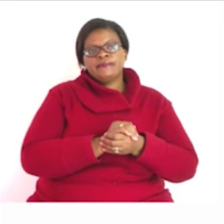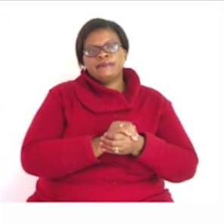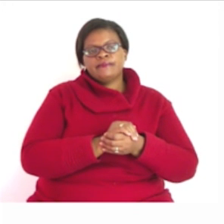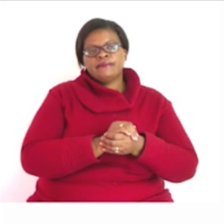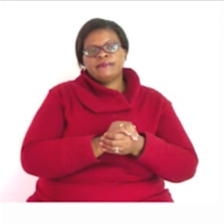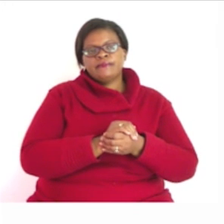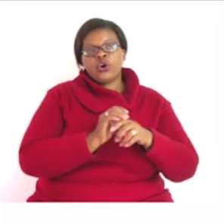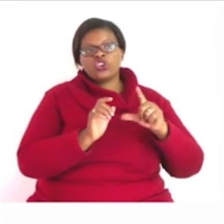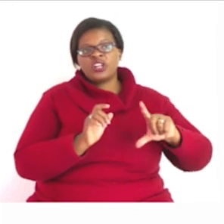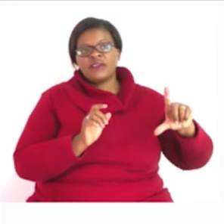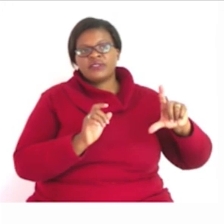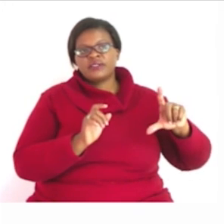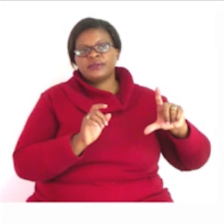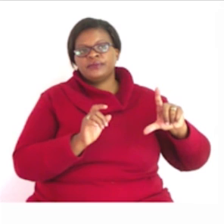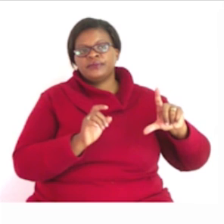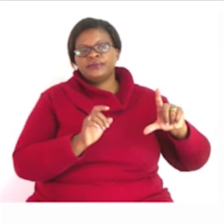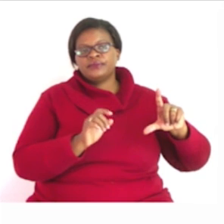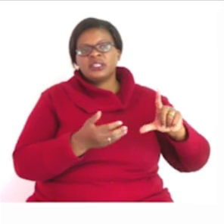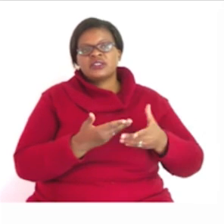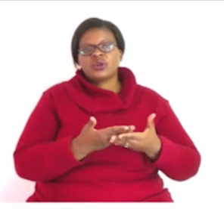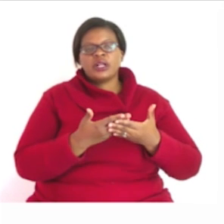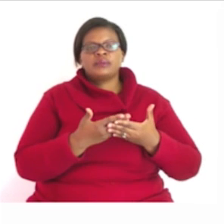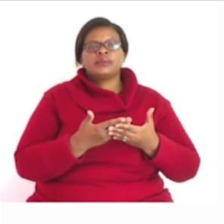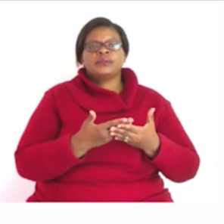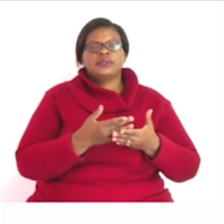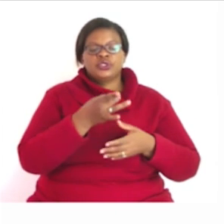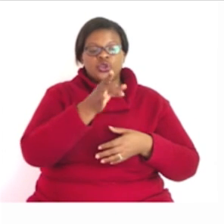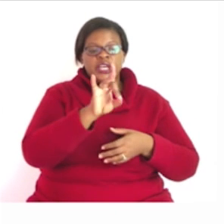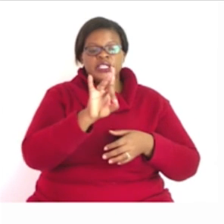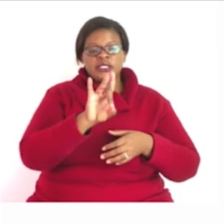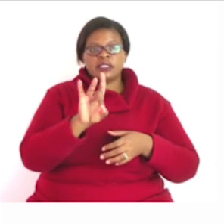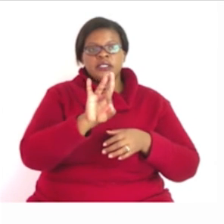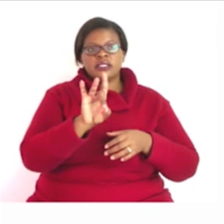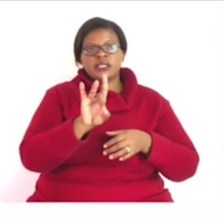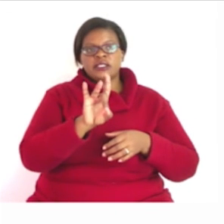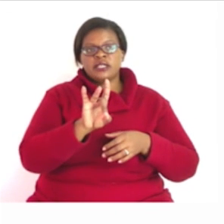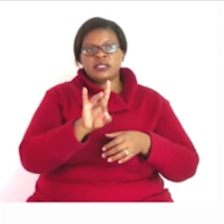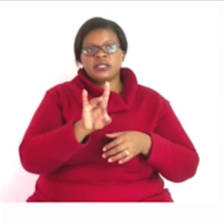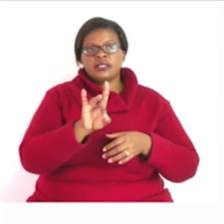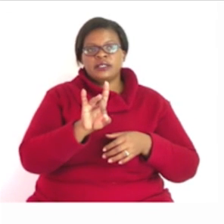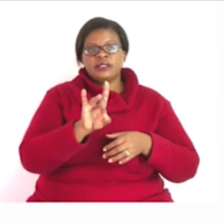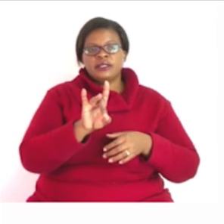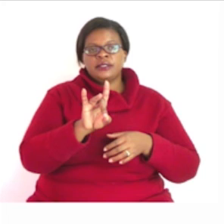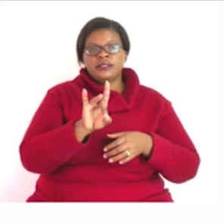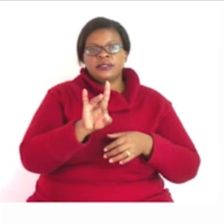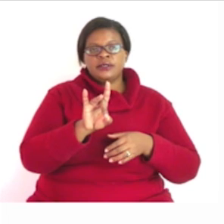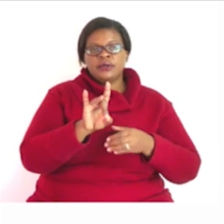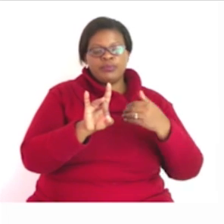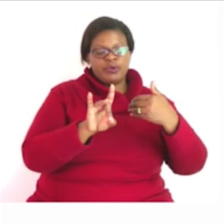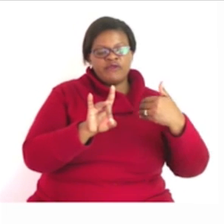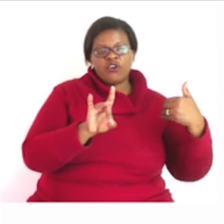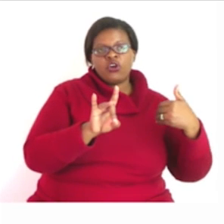Let me just help you a little bit there at A. The nearest prime number before 8, it will